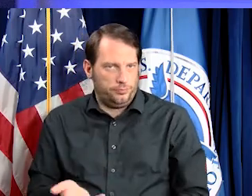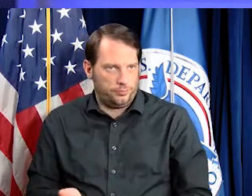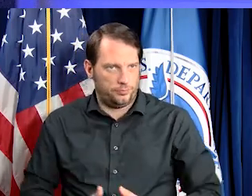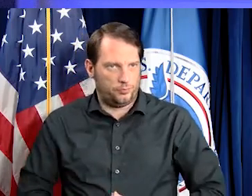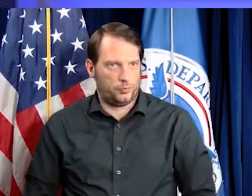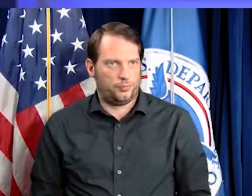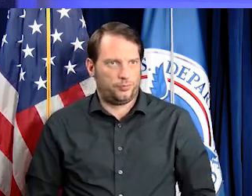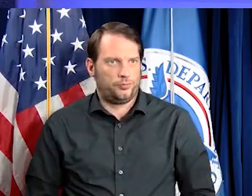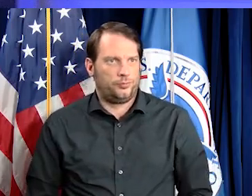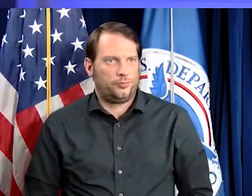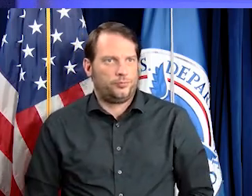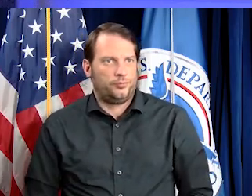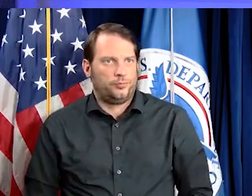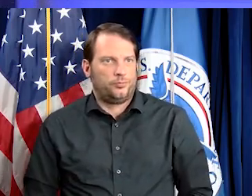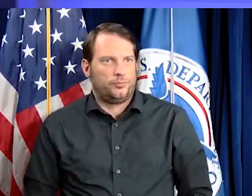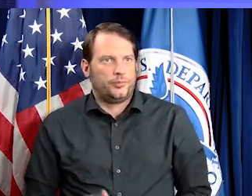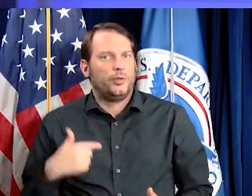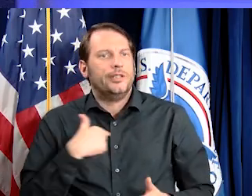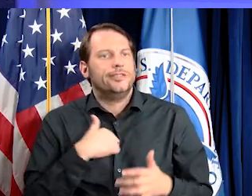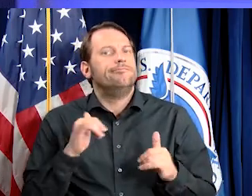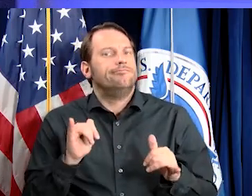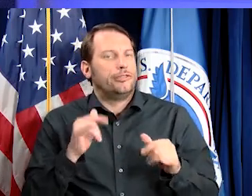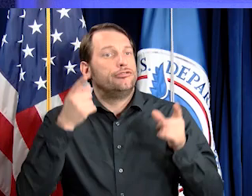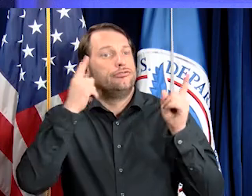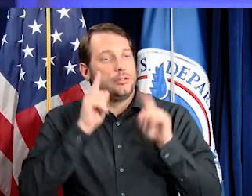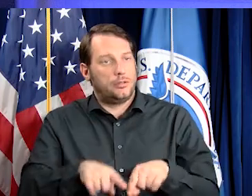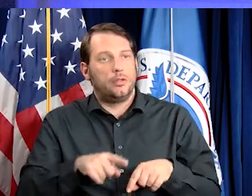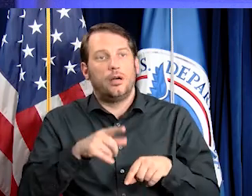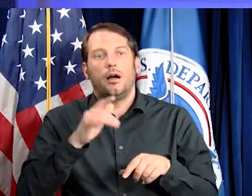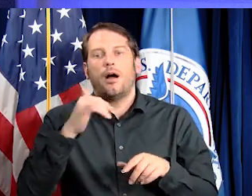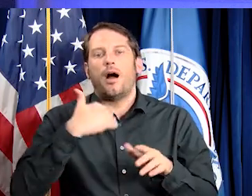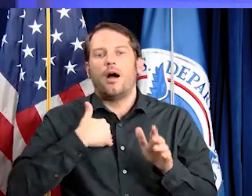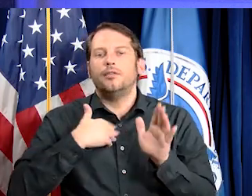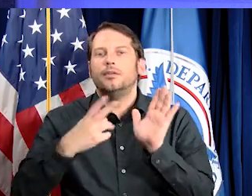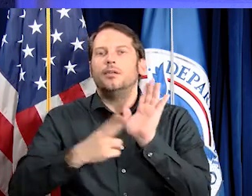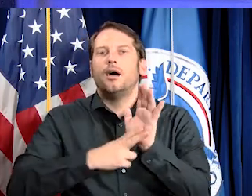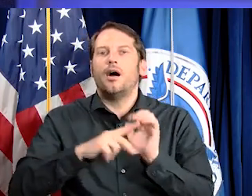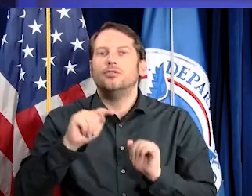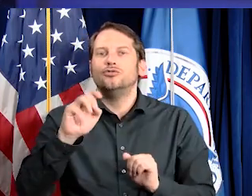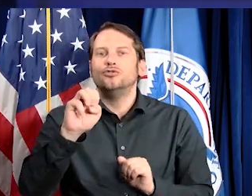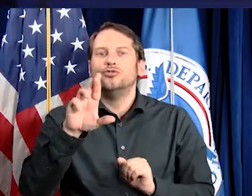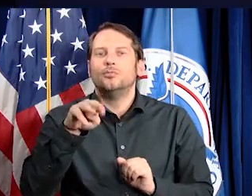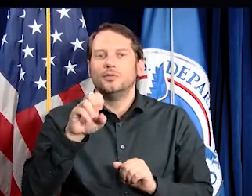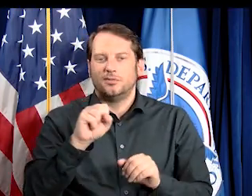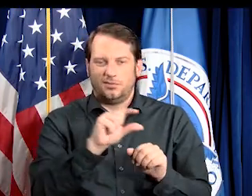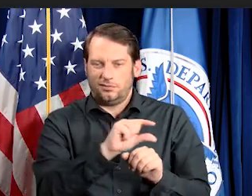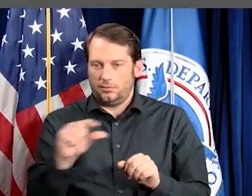already agreed to give it away through signing a terms of service agreement.